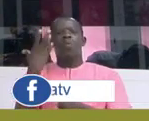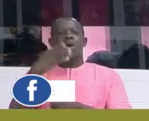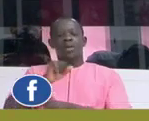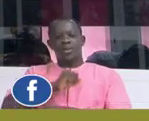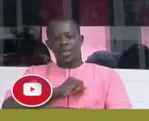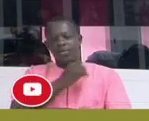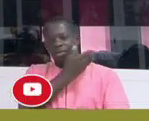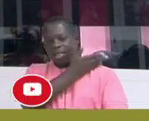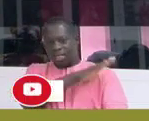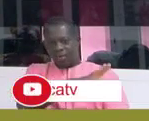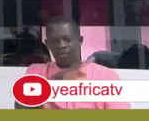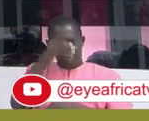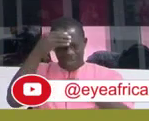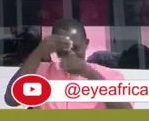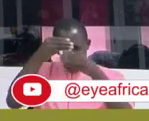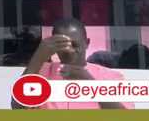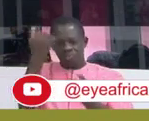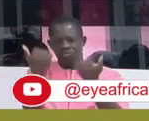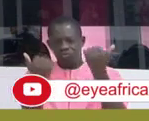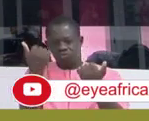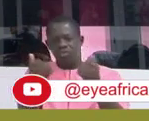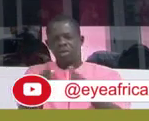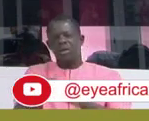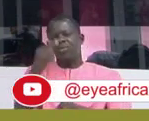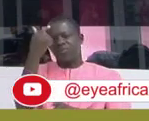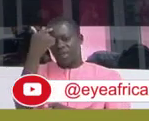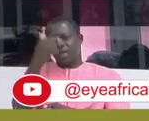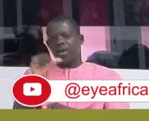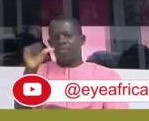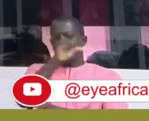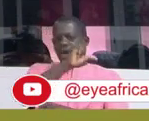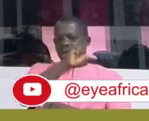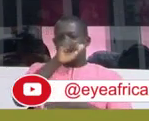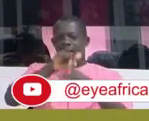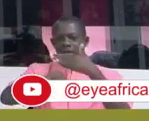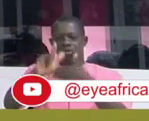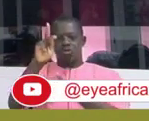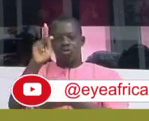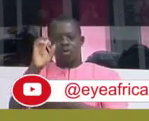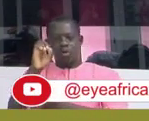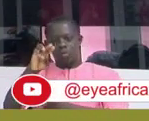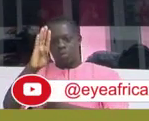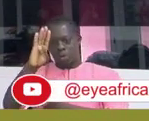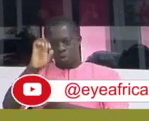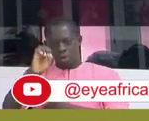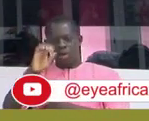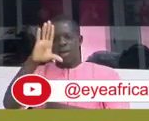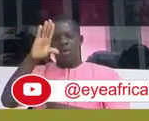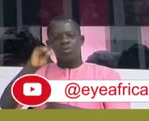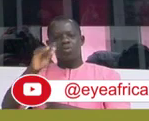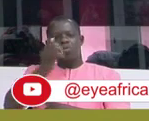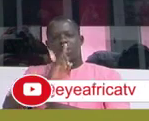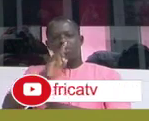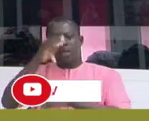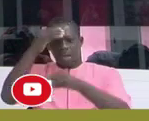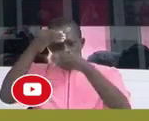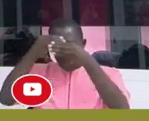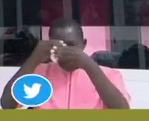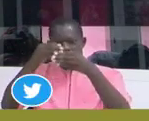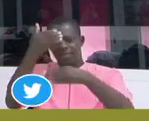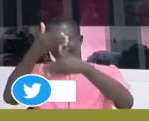Sabah. When I left learning how to drive, I came to CBO and I learned how to be amazing. Yes,